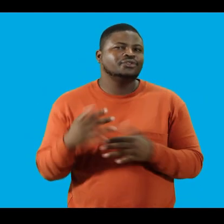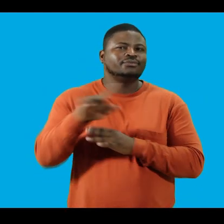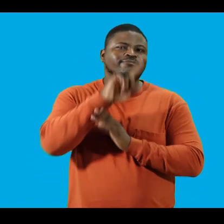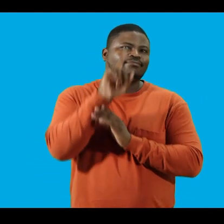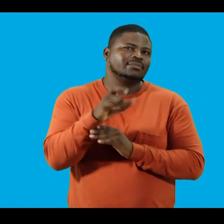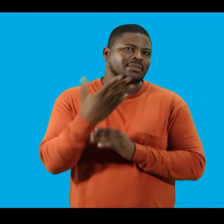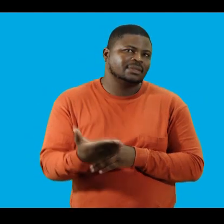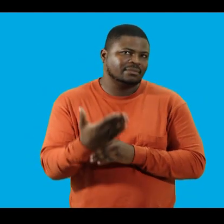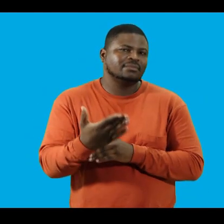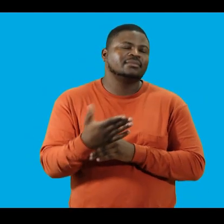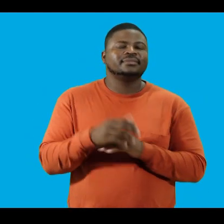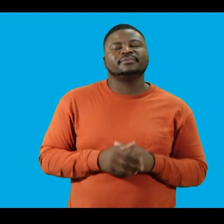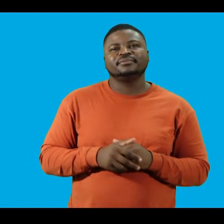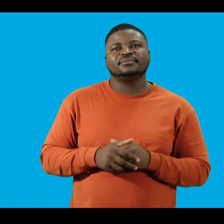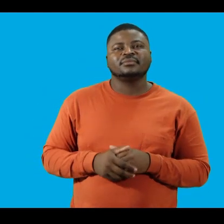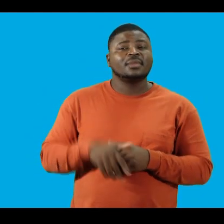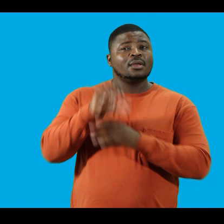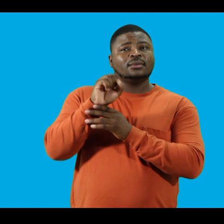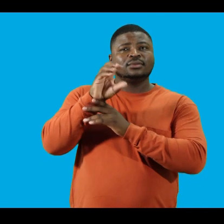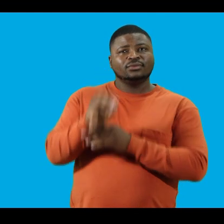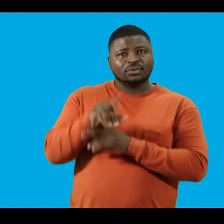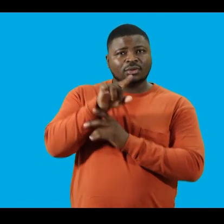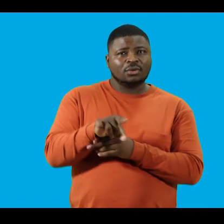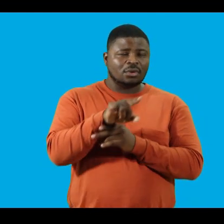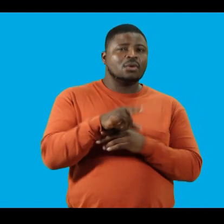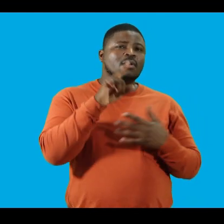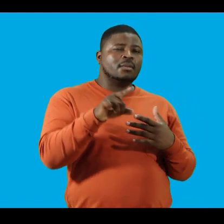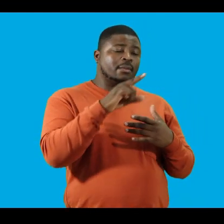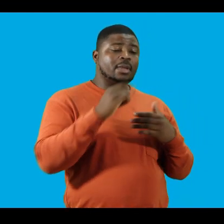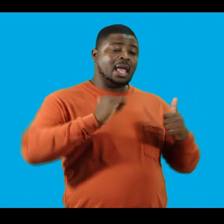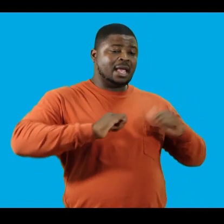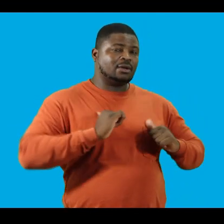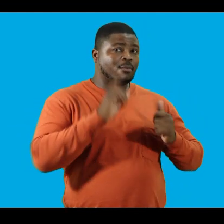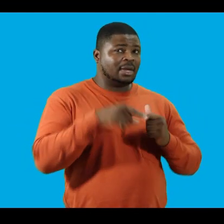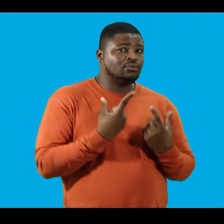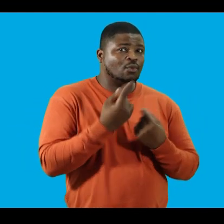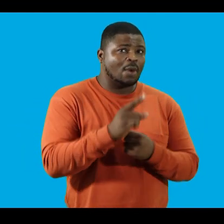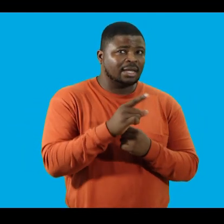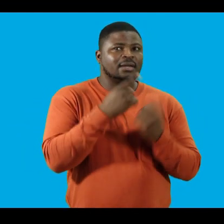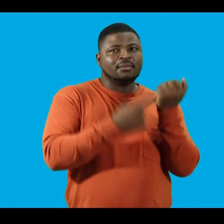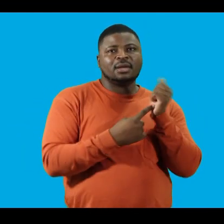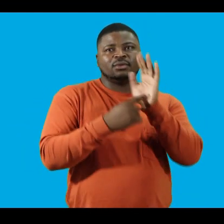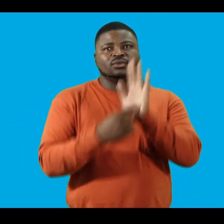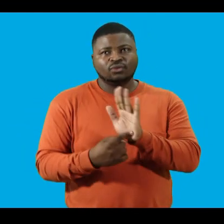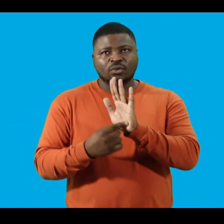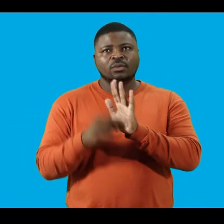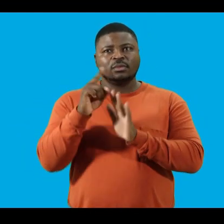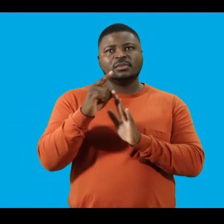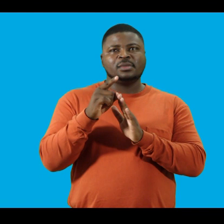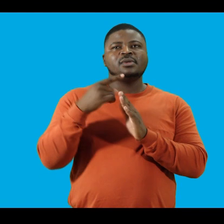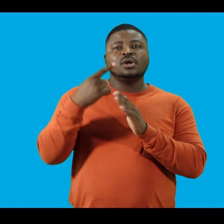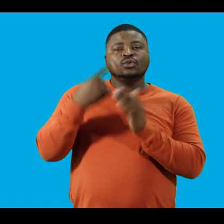1,125 was determined. So here the action verbs would be show by means